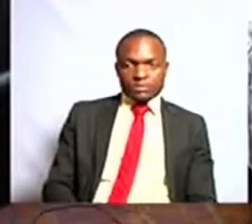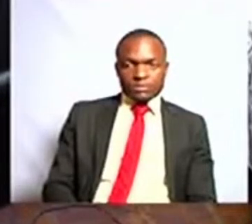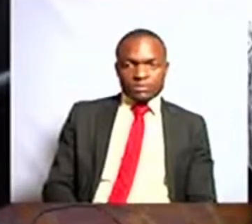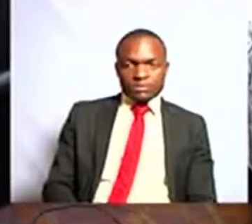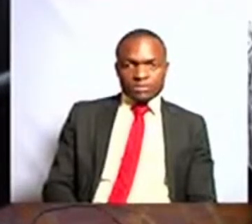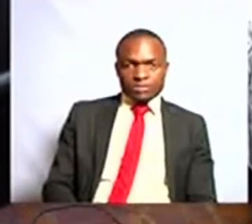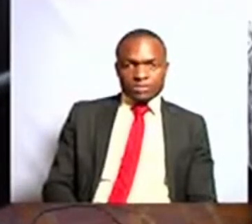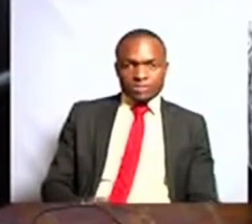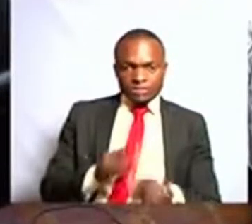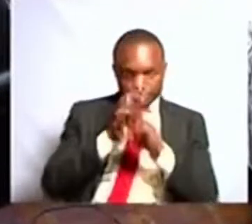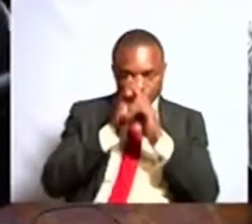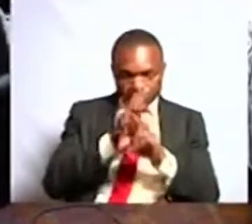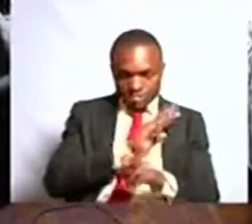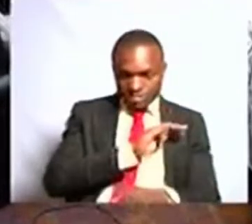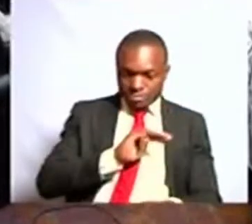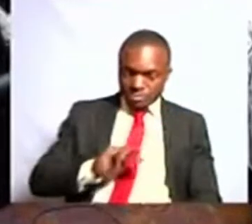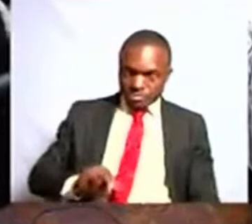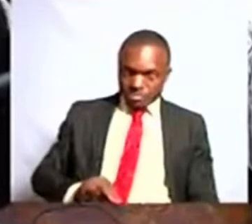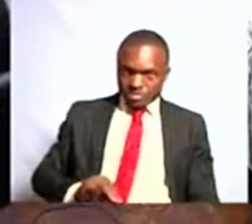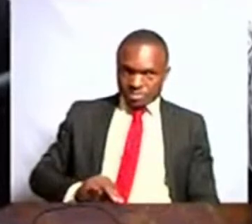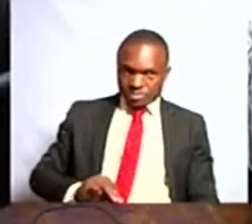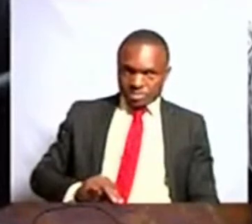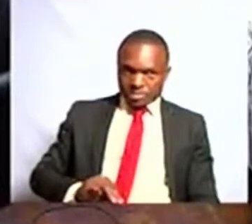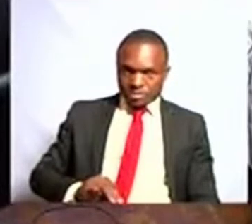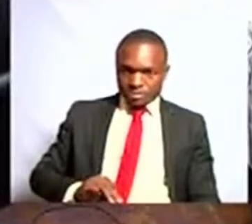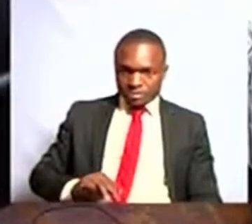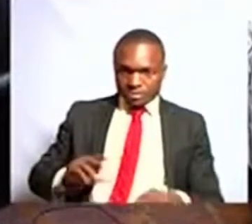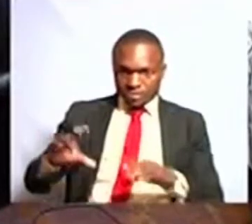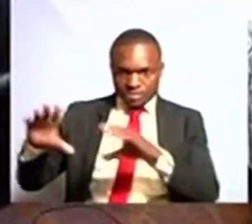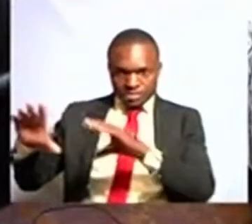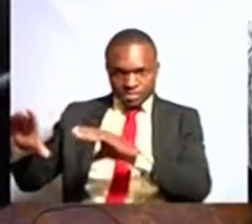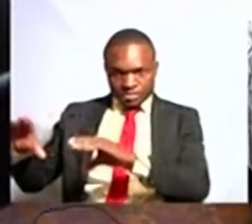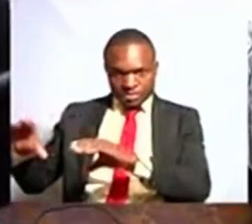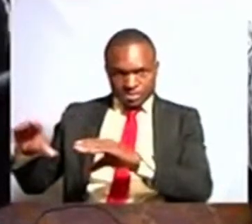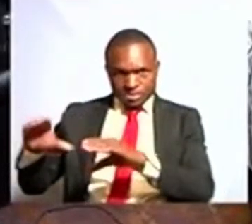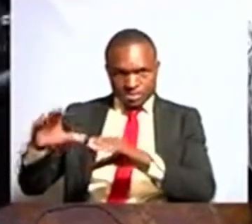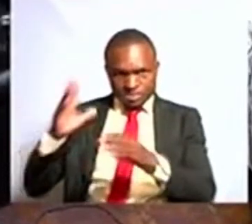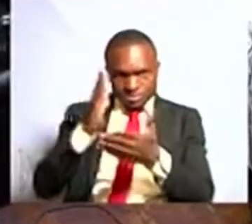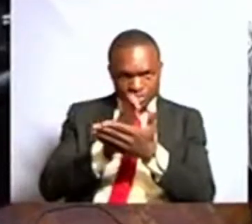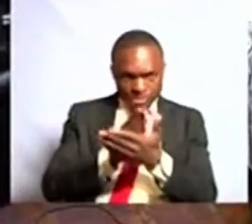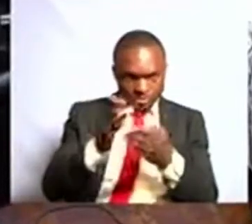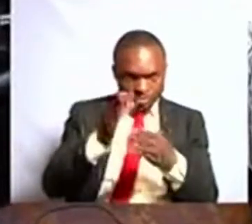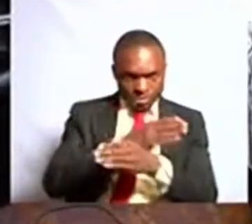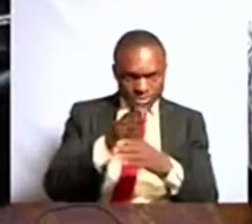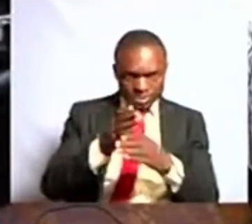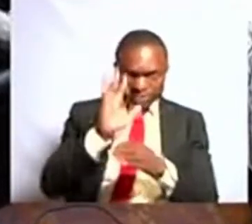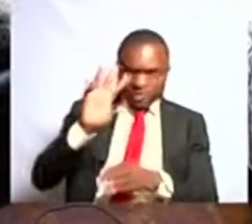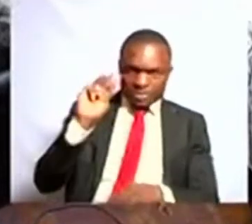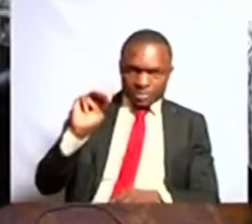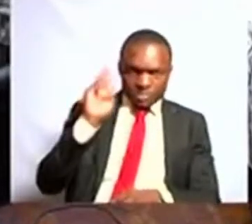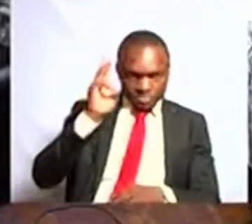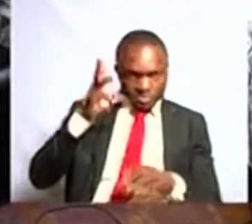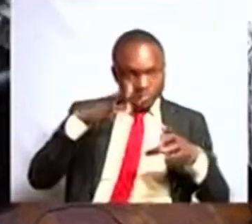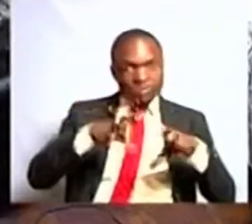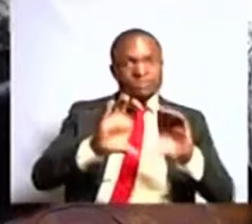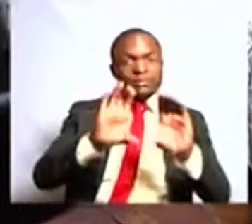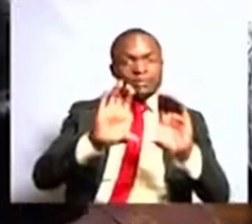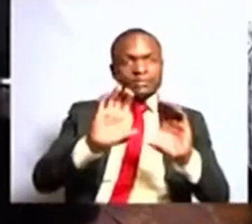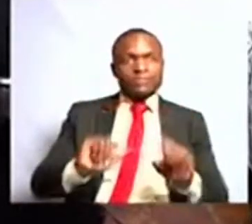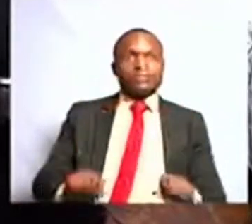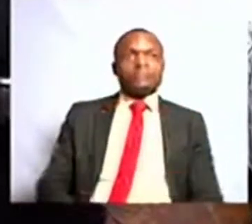Okay. Honorable members, I just adjourn business for less than 5 minutes. We'll proceed.